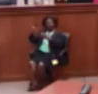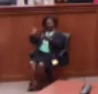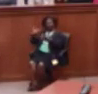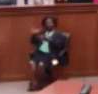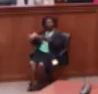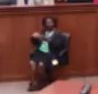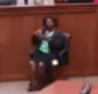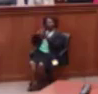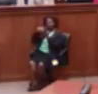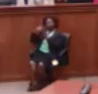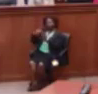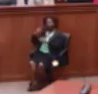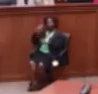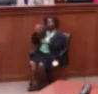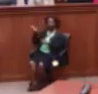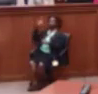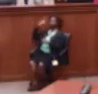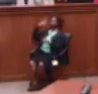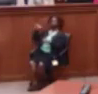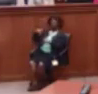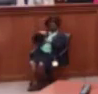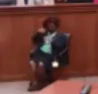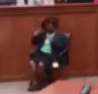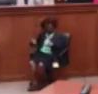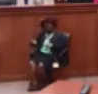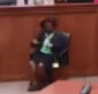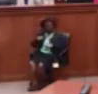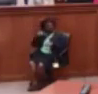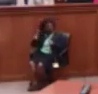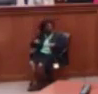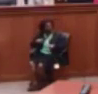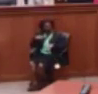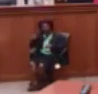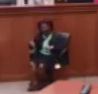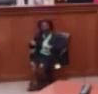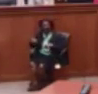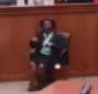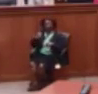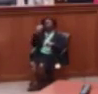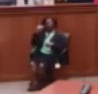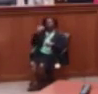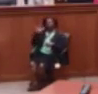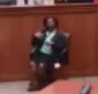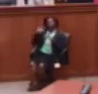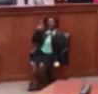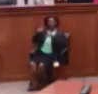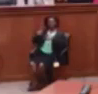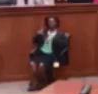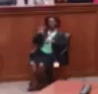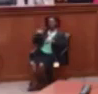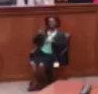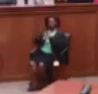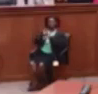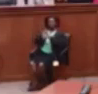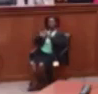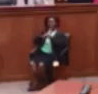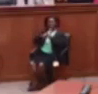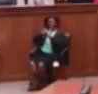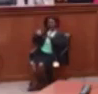who realized that there's opportunity for them, that they can get it when they got that silver on work keys, when they find out that they're eligible for TOPS